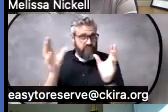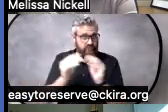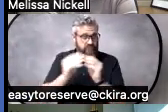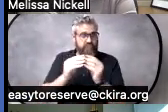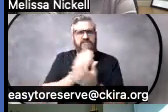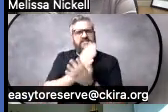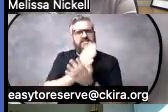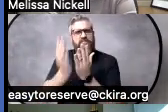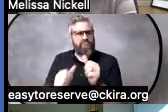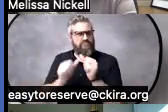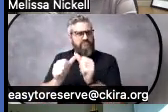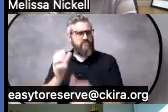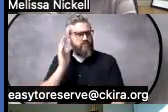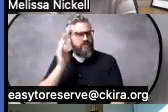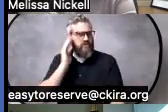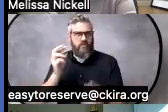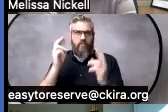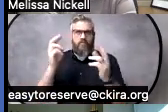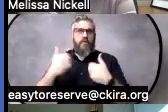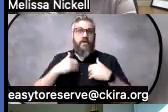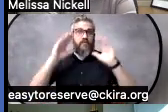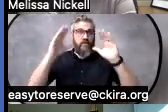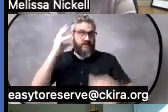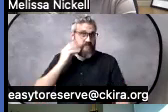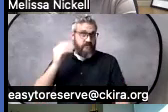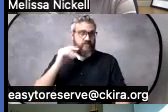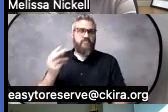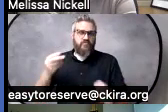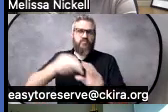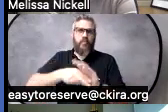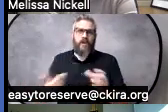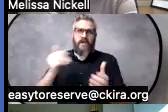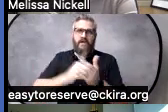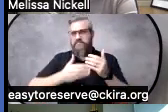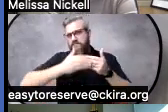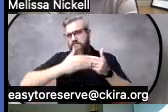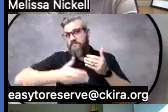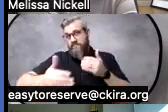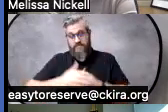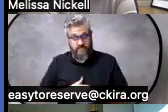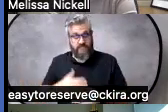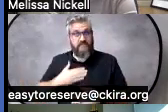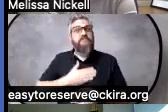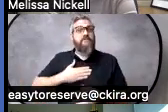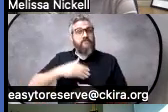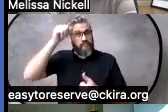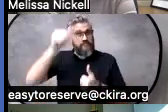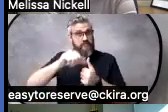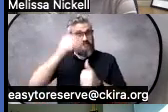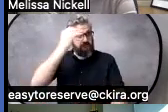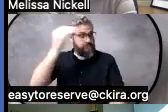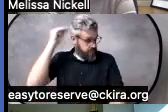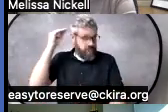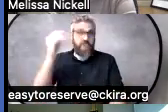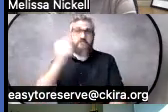series, so we hope that if you have a great experience that you join us for future webinars. Please do keep in mind that as we go